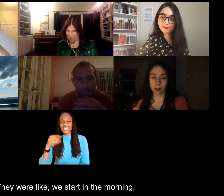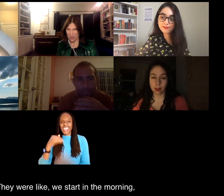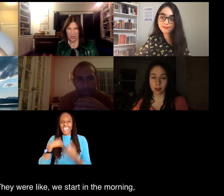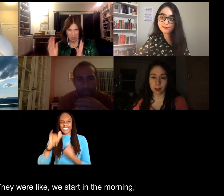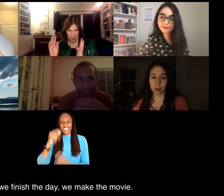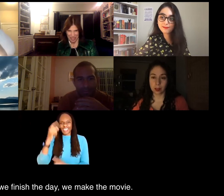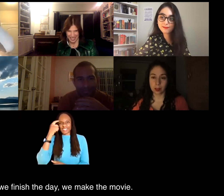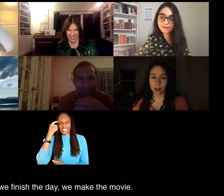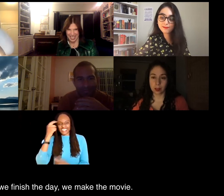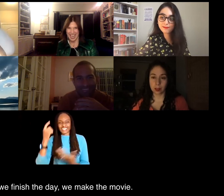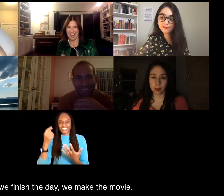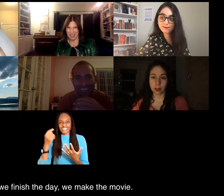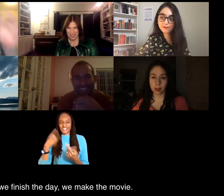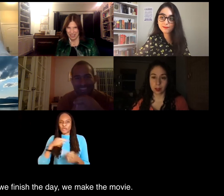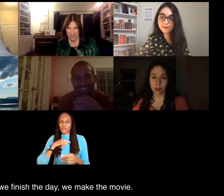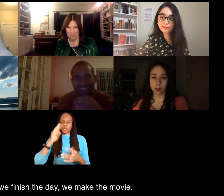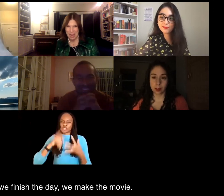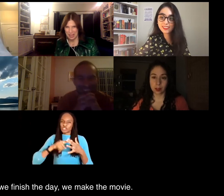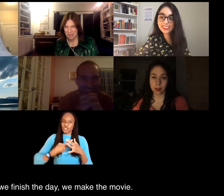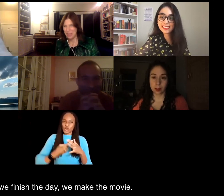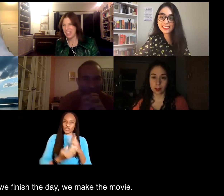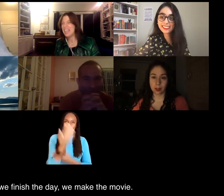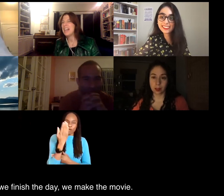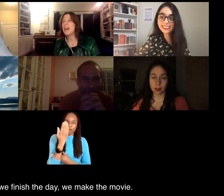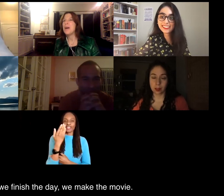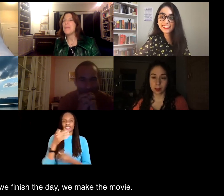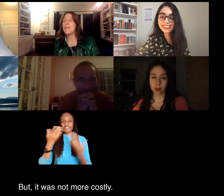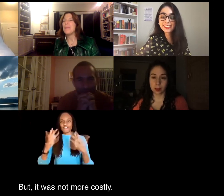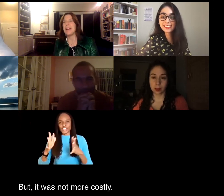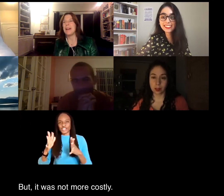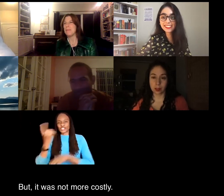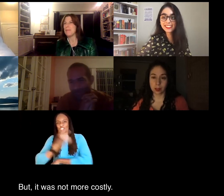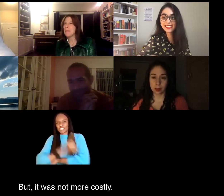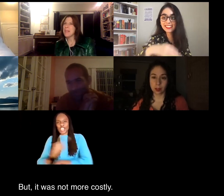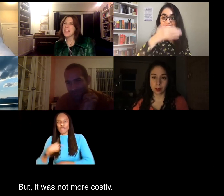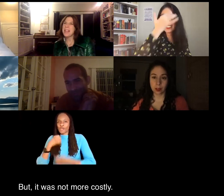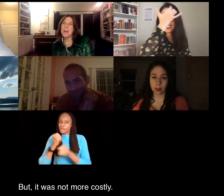start the morning, we finish the day, we make the movie. But